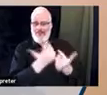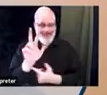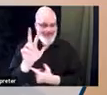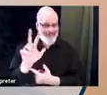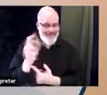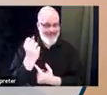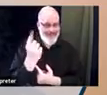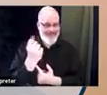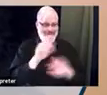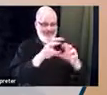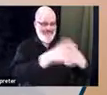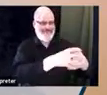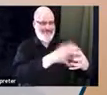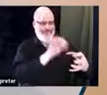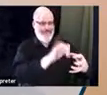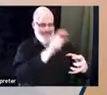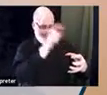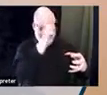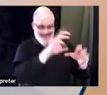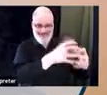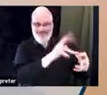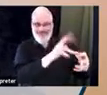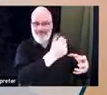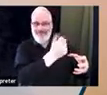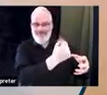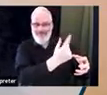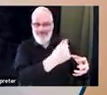public for their input on what they would like to see in the next fire chief.